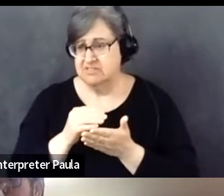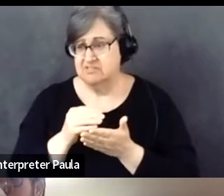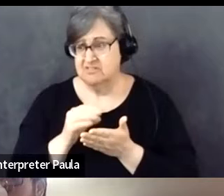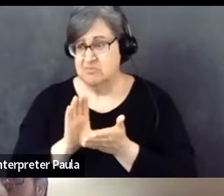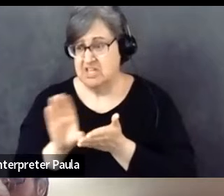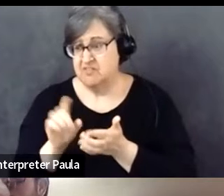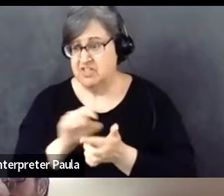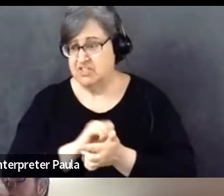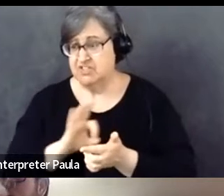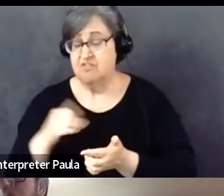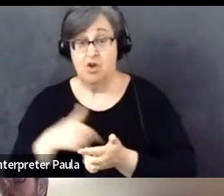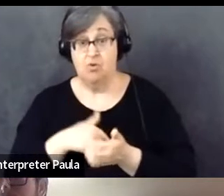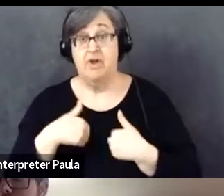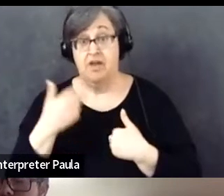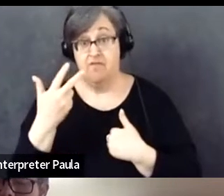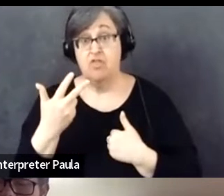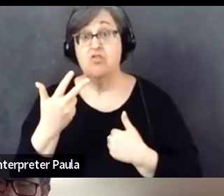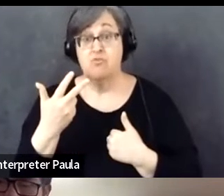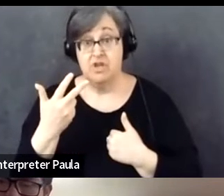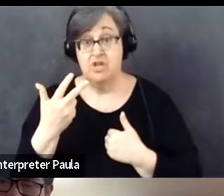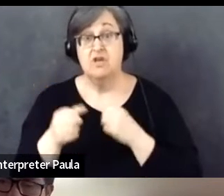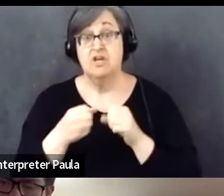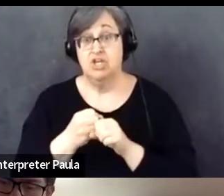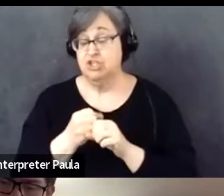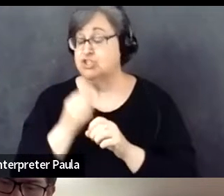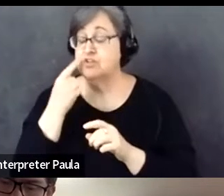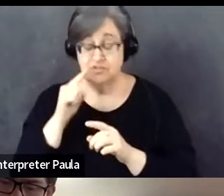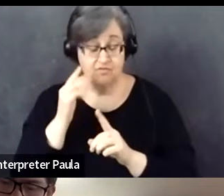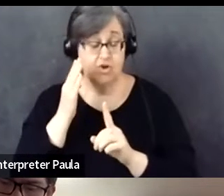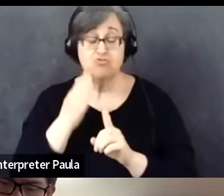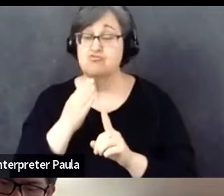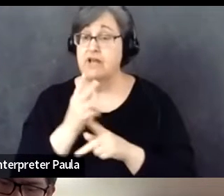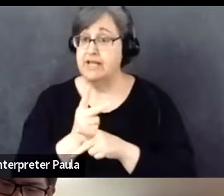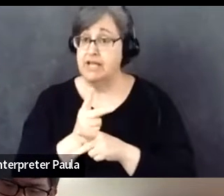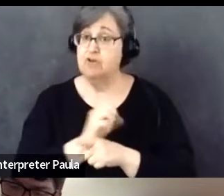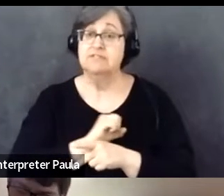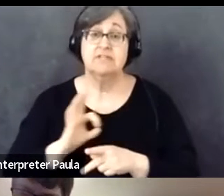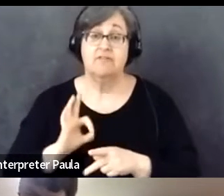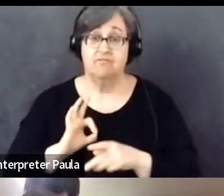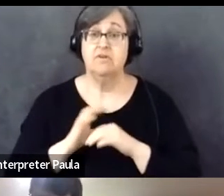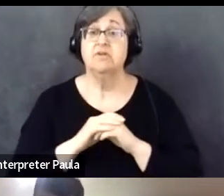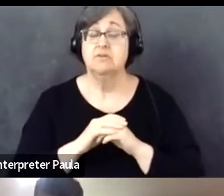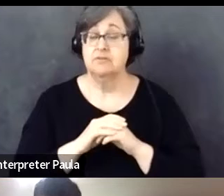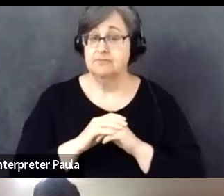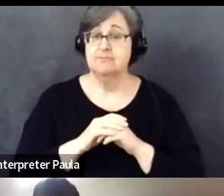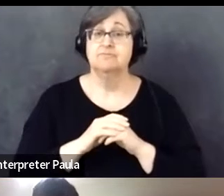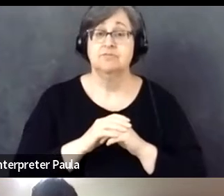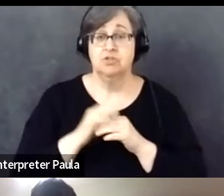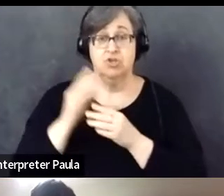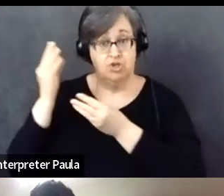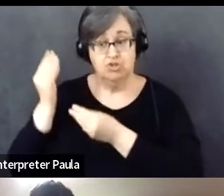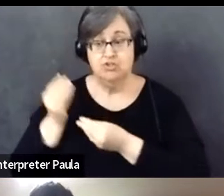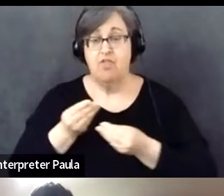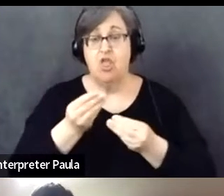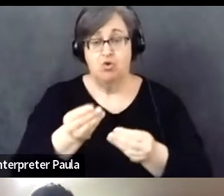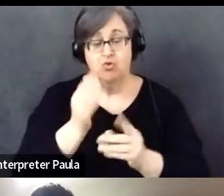years, I think, of track record where that money has been designated for direct care providers, and that has flowed through directly to